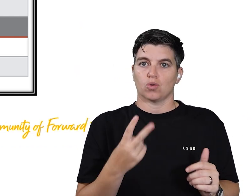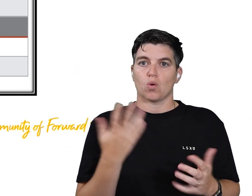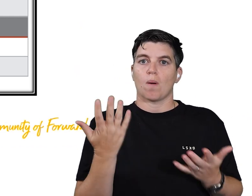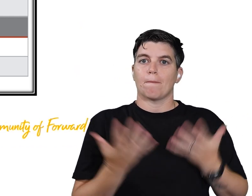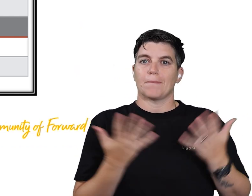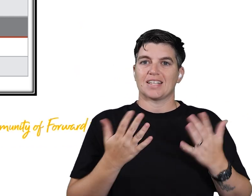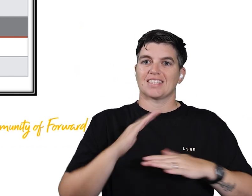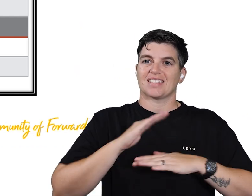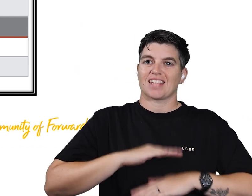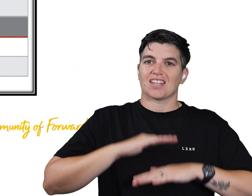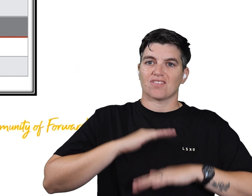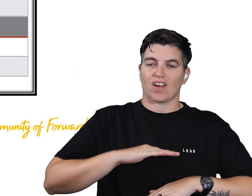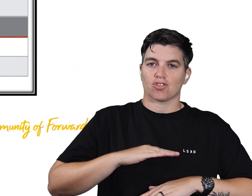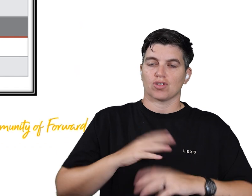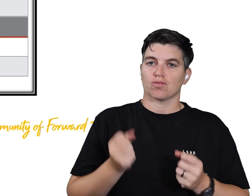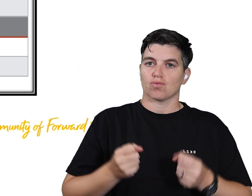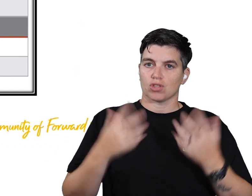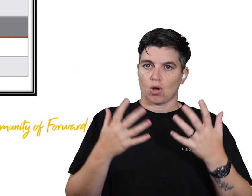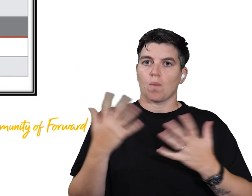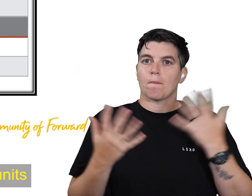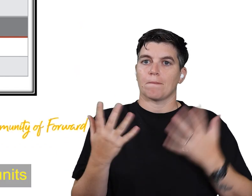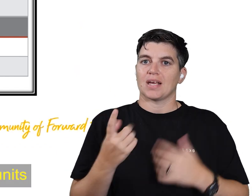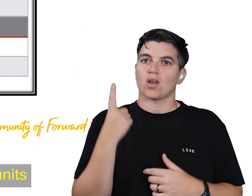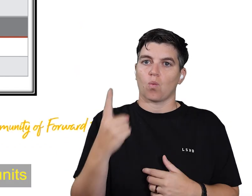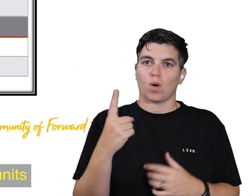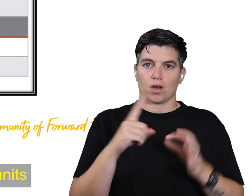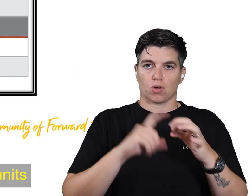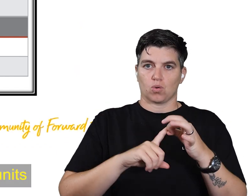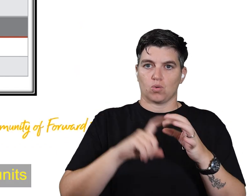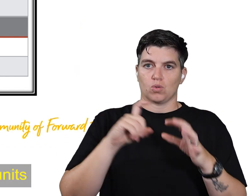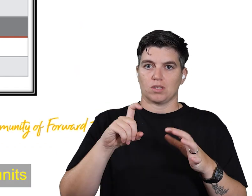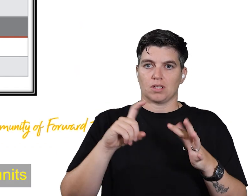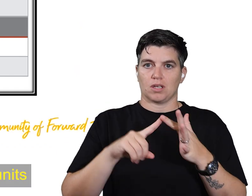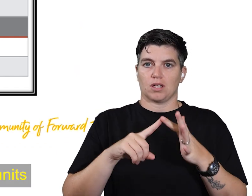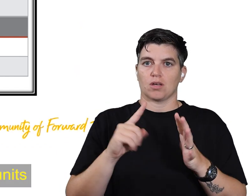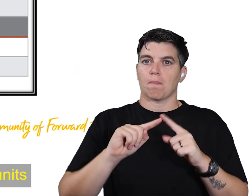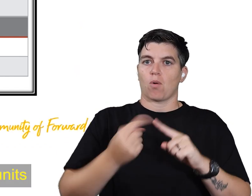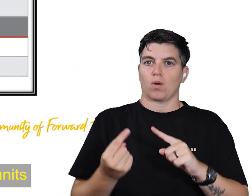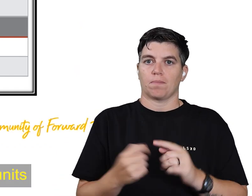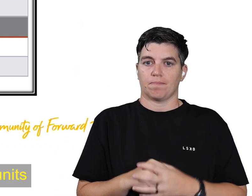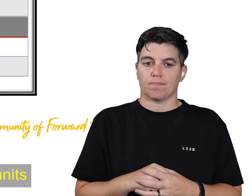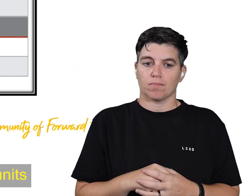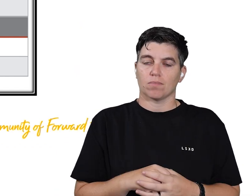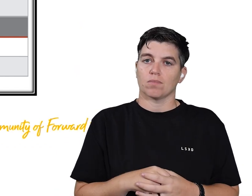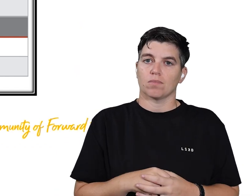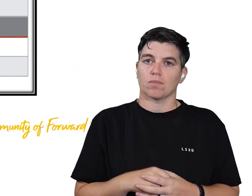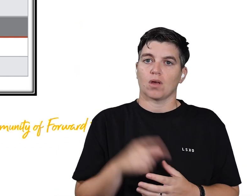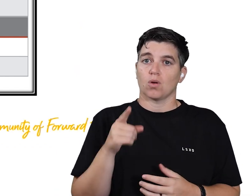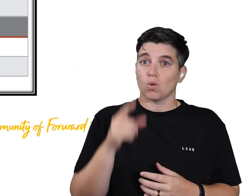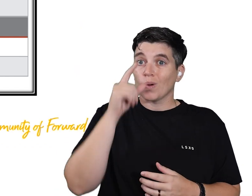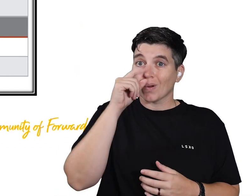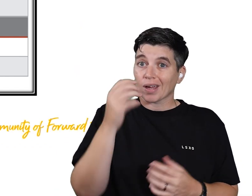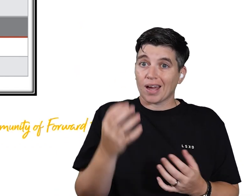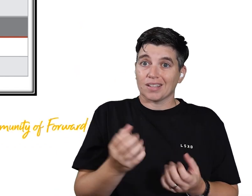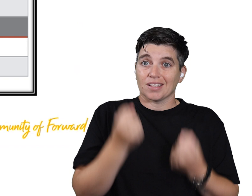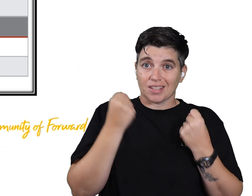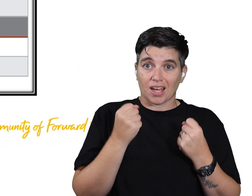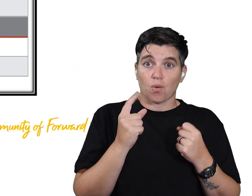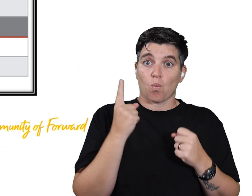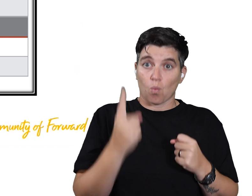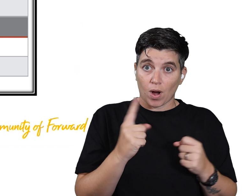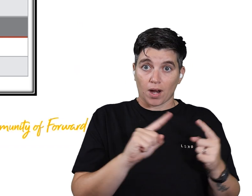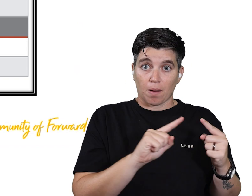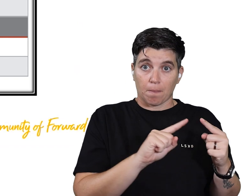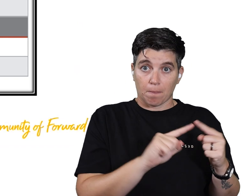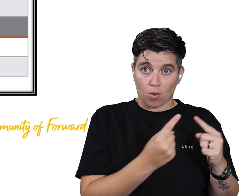unit equates to 1 QCE credit. It is possible to get a credit from one of these units for Unit 1 and 2, and